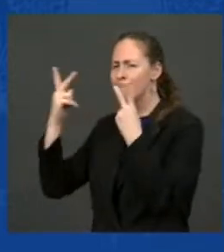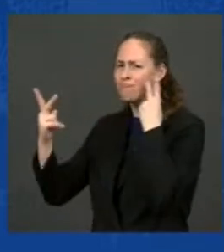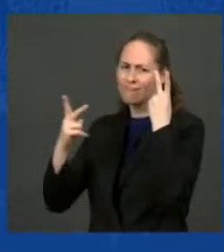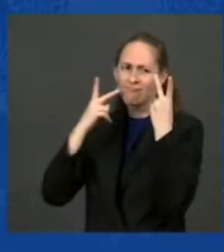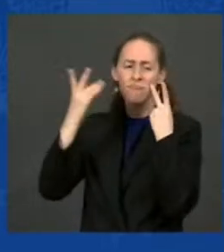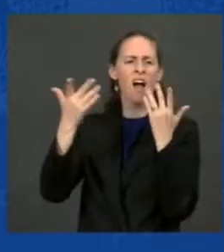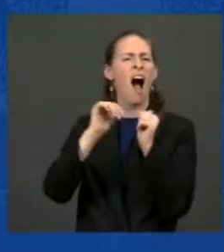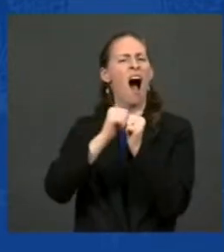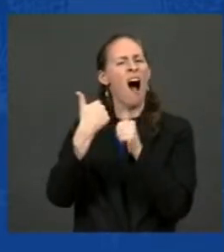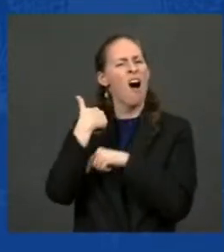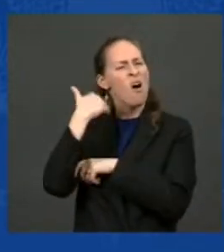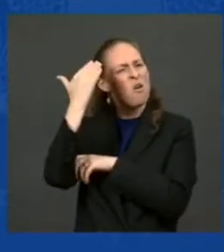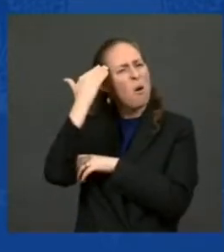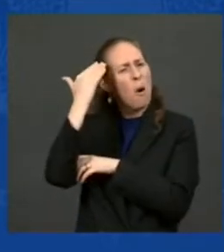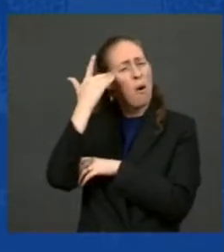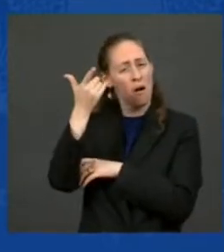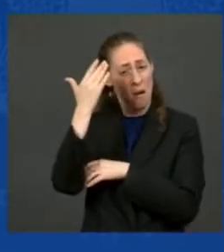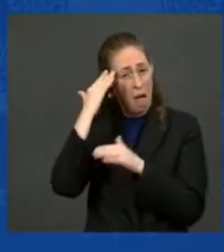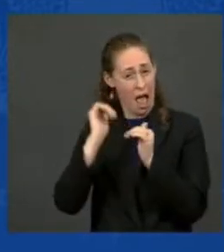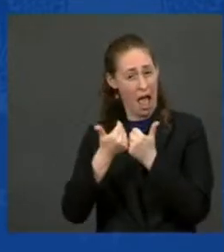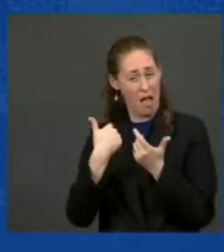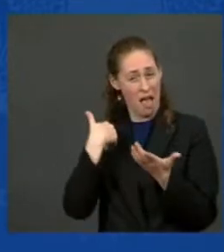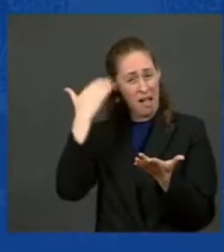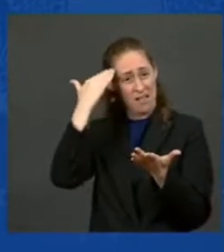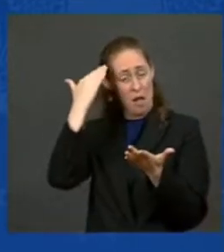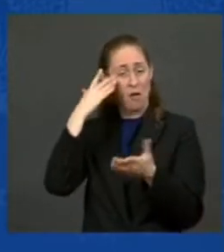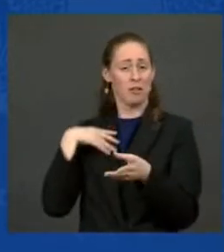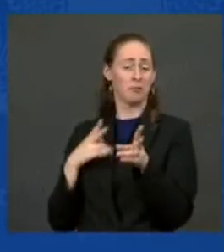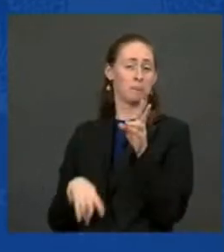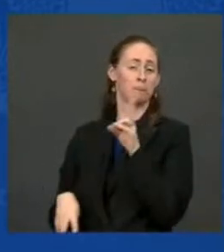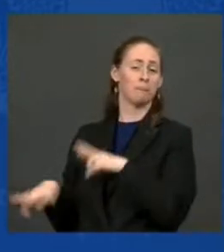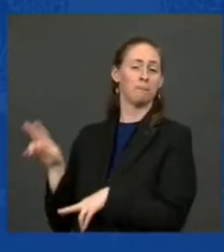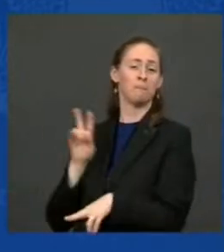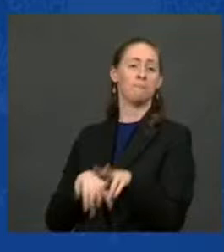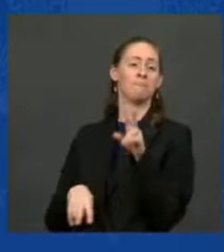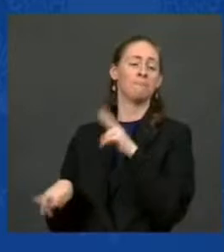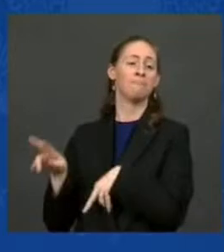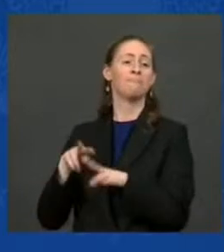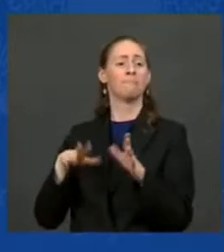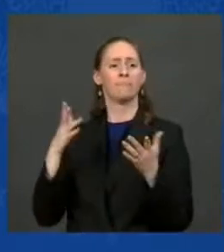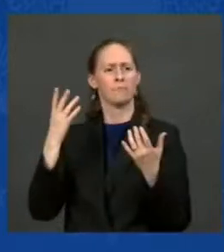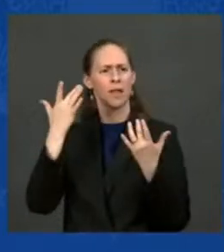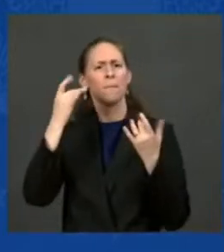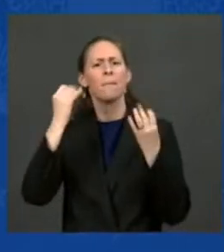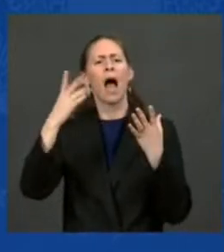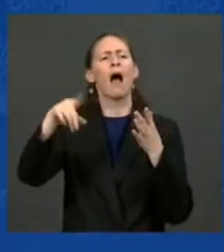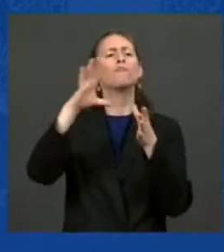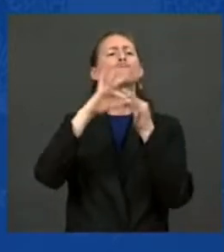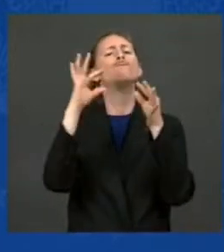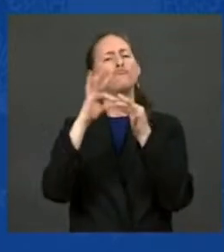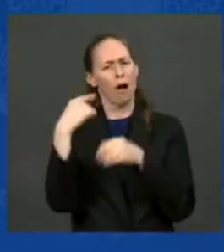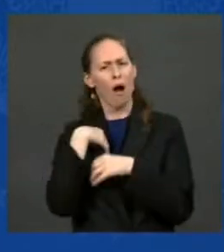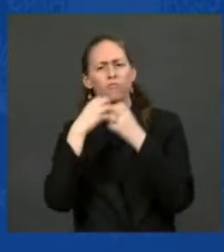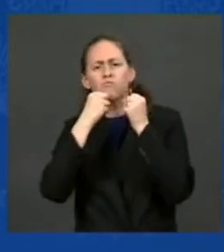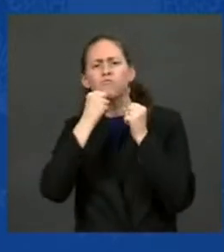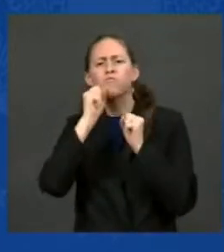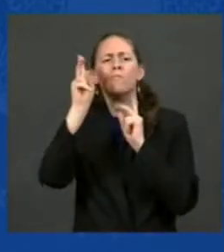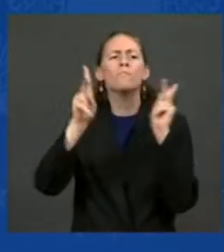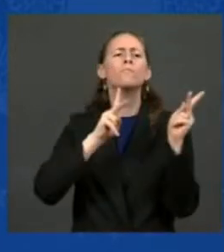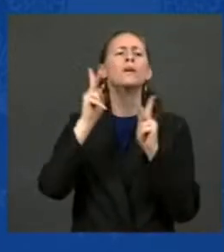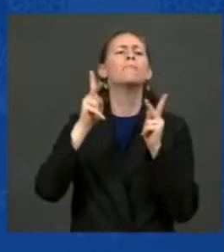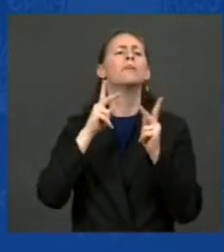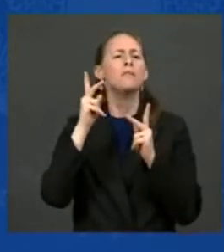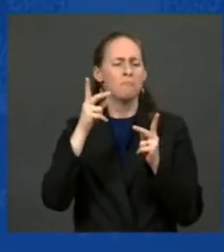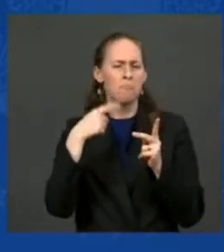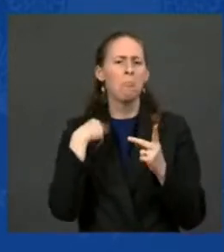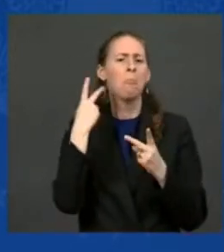Ambassador Kennedy, you know what my measure is? People who tell me they care about people and then disrespect a waitress or a